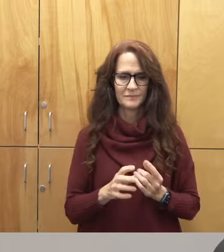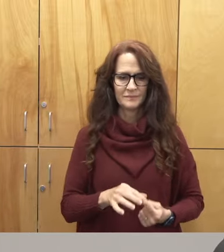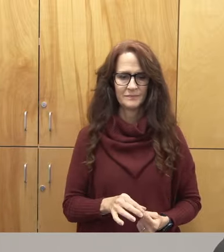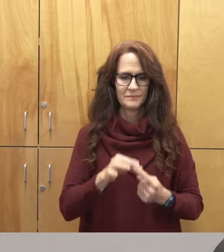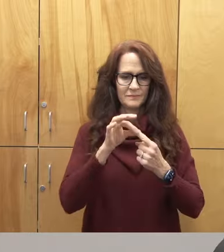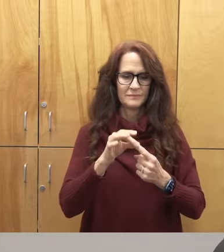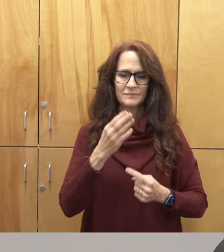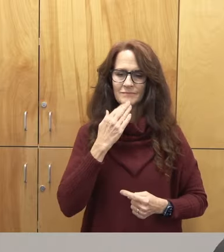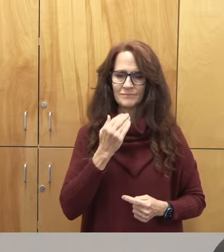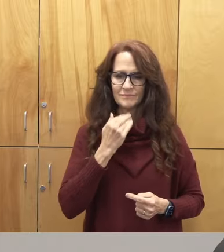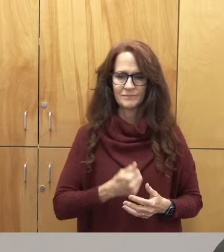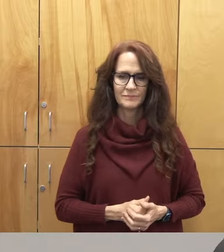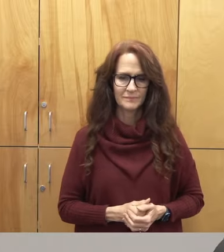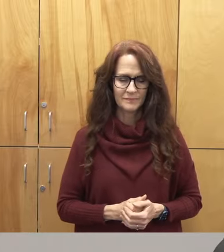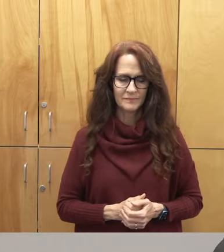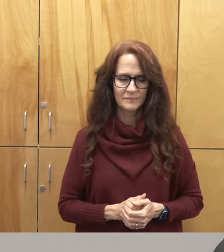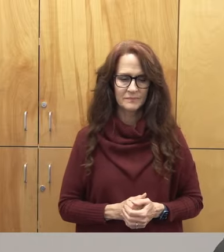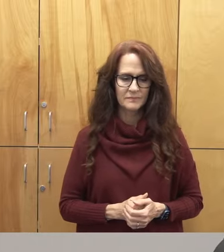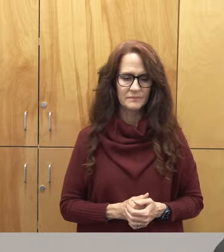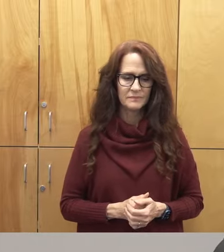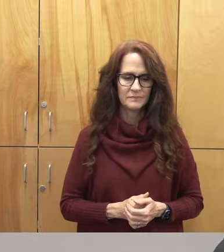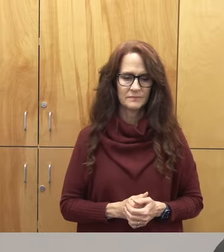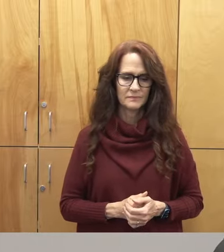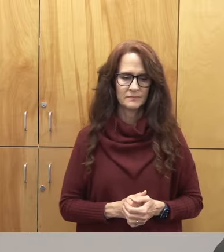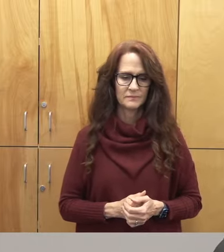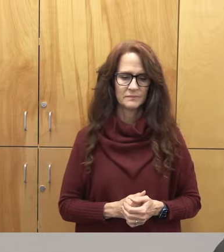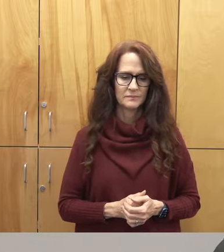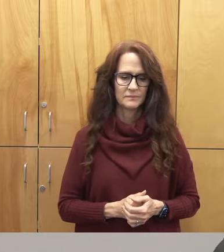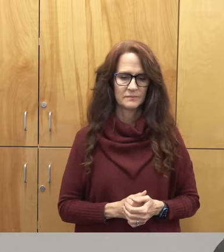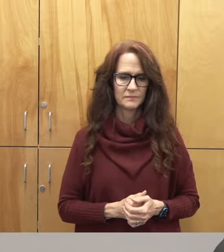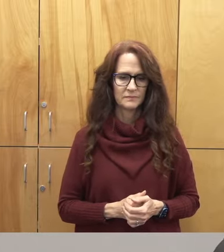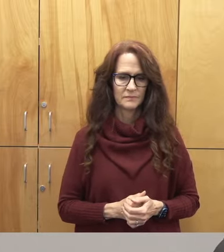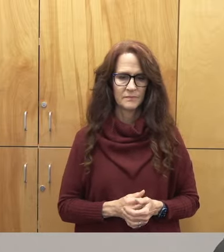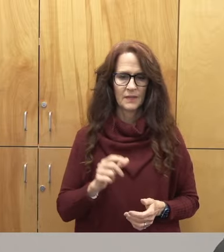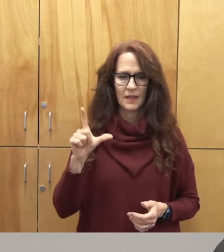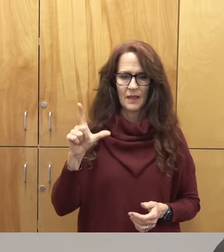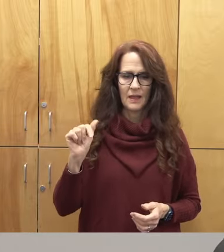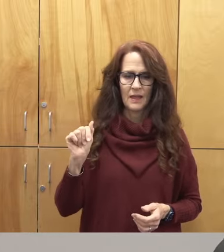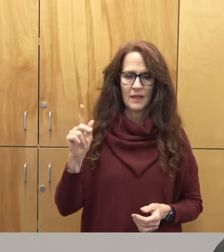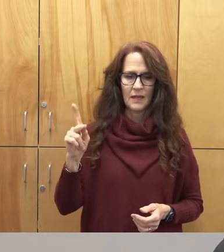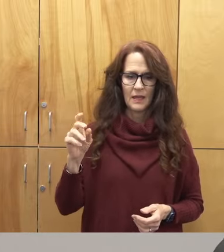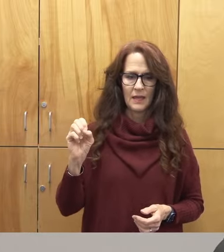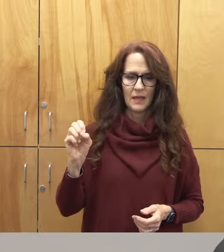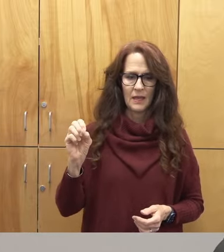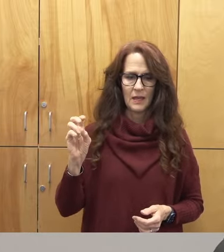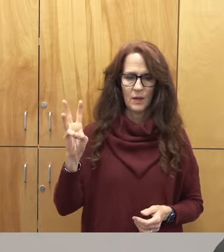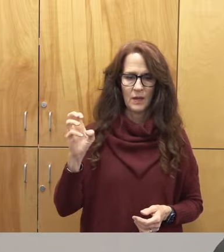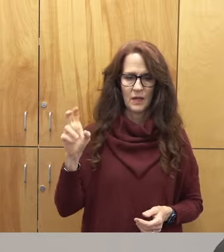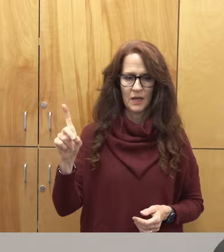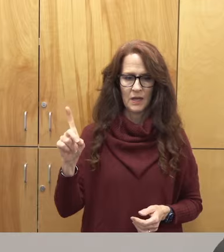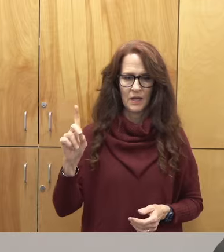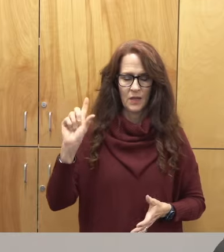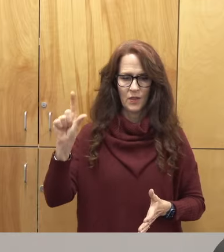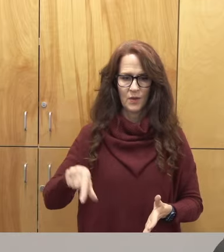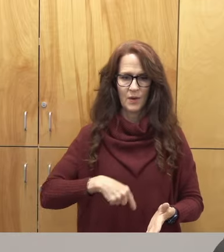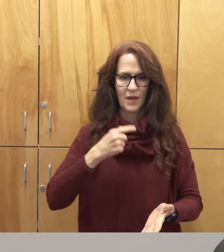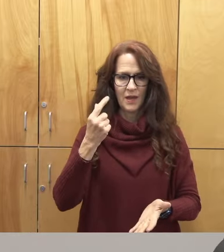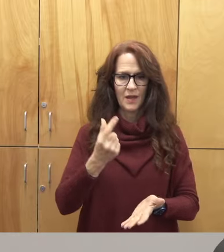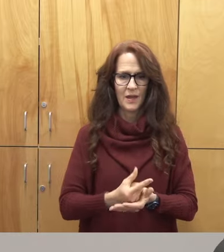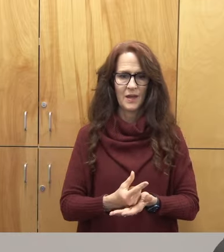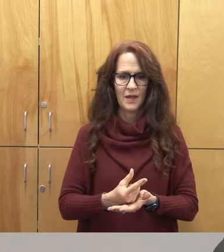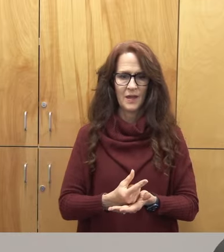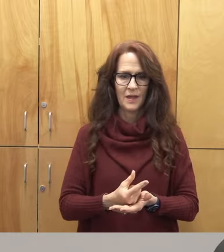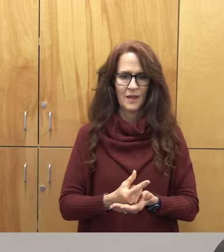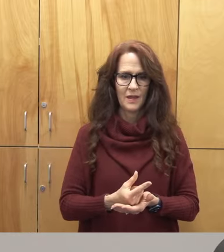very sweet as well. And then at the Lakewood graduation, the graduates